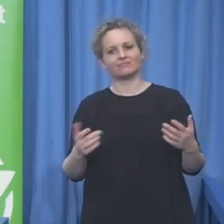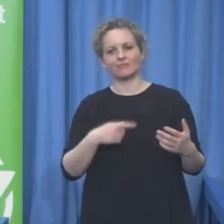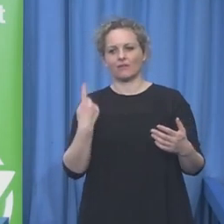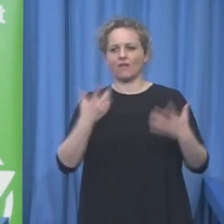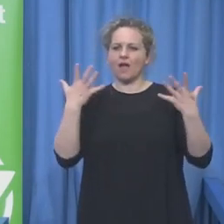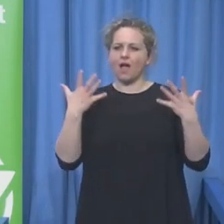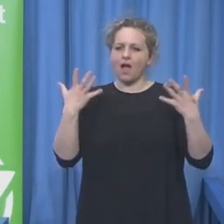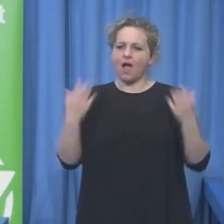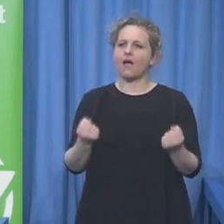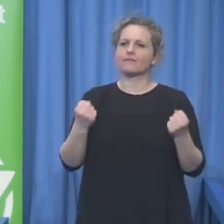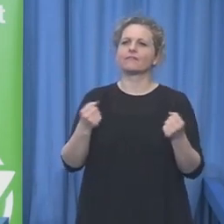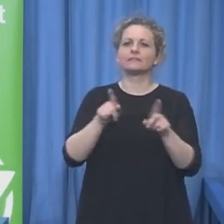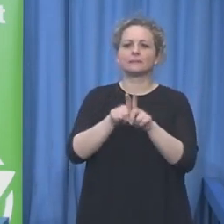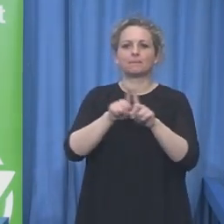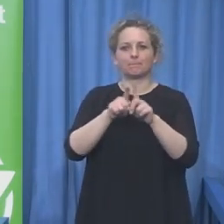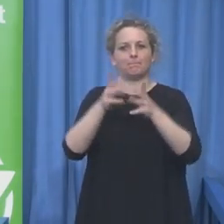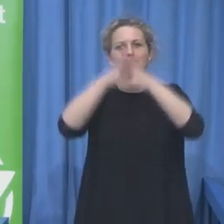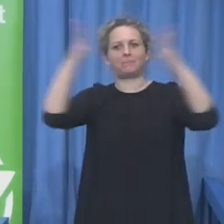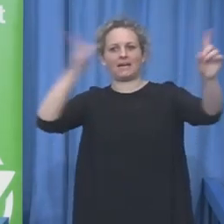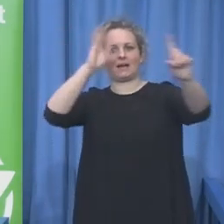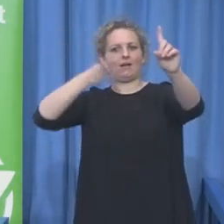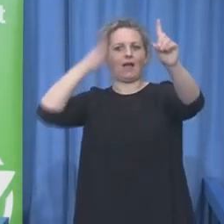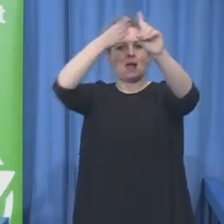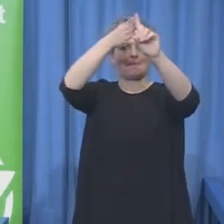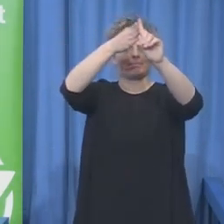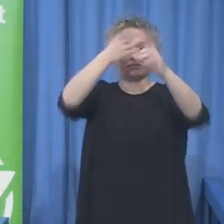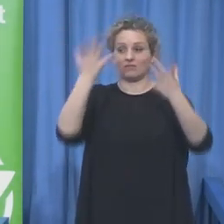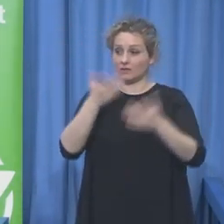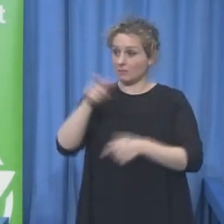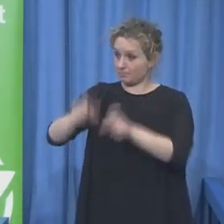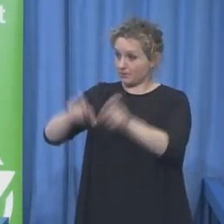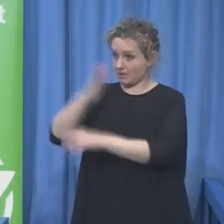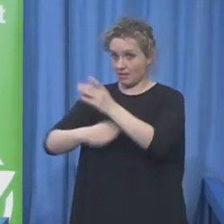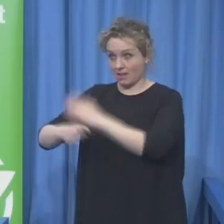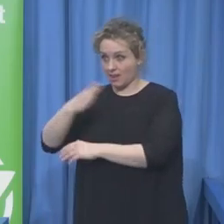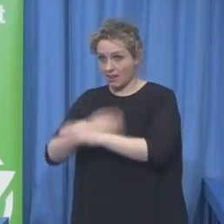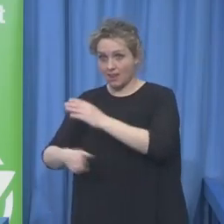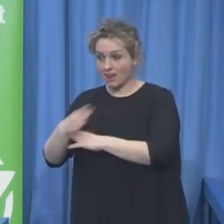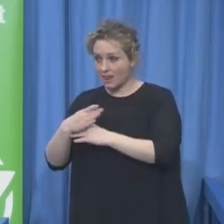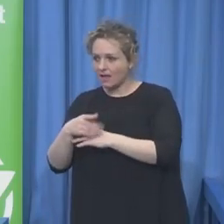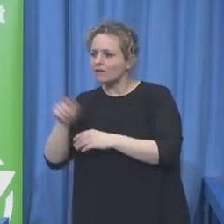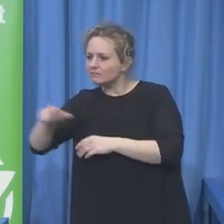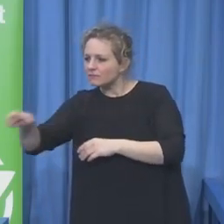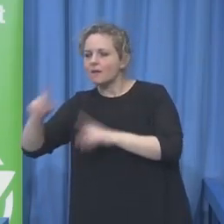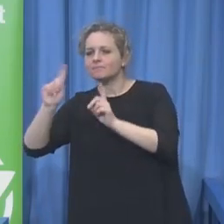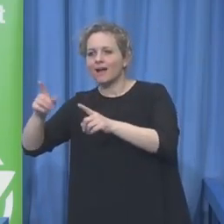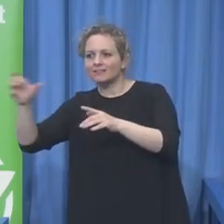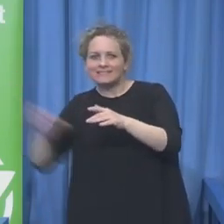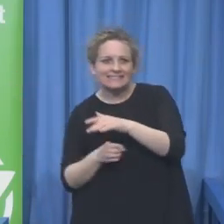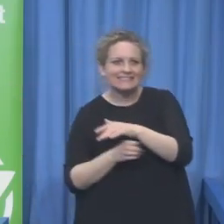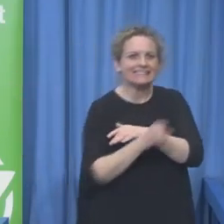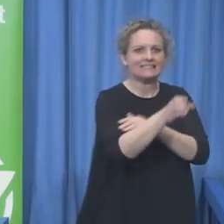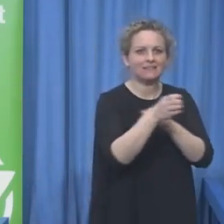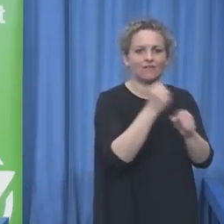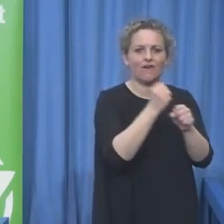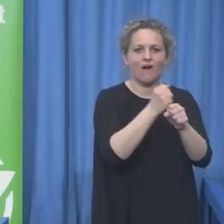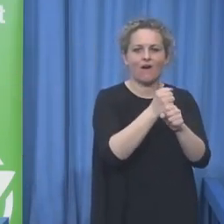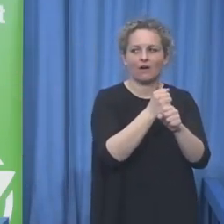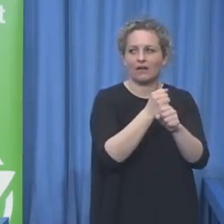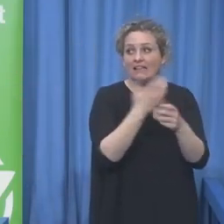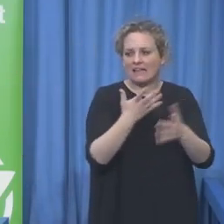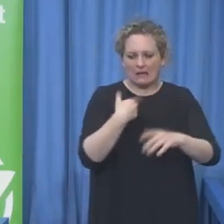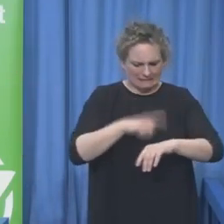important principle. So our commercial side is based on just enough sales. That means that we can, in our